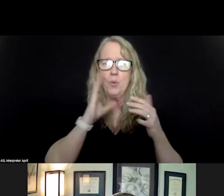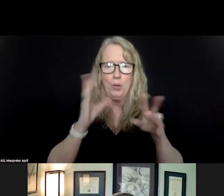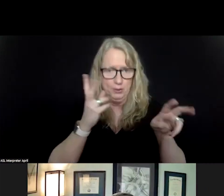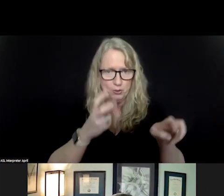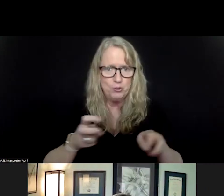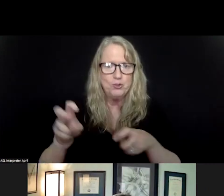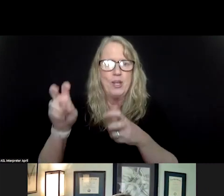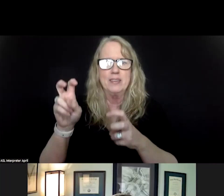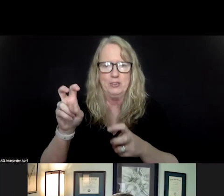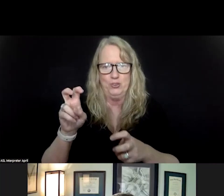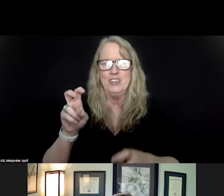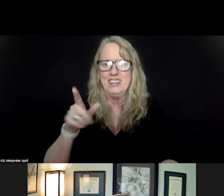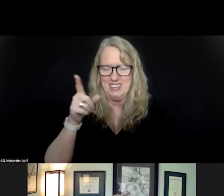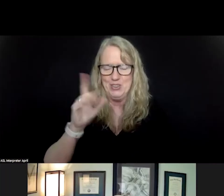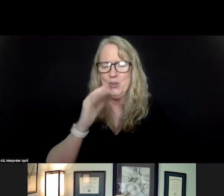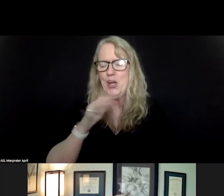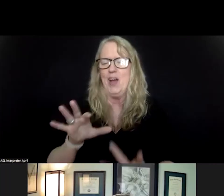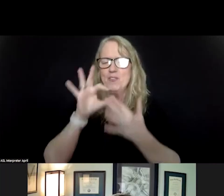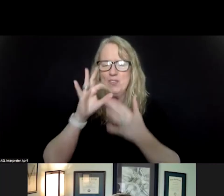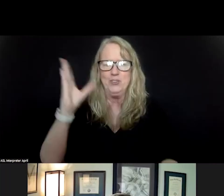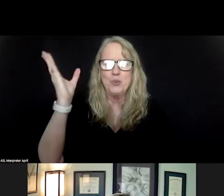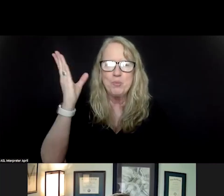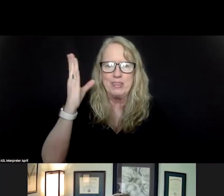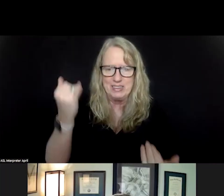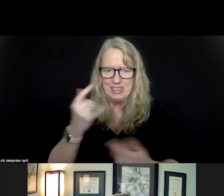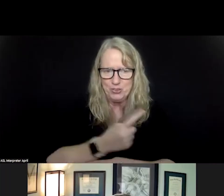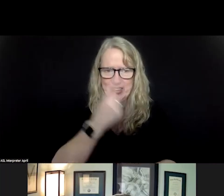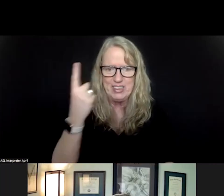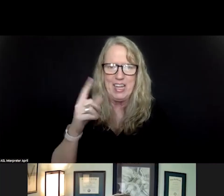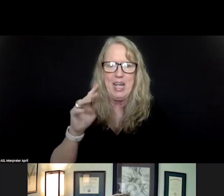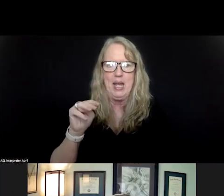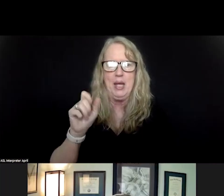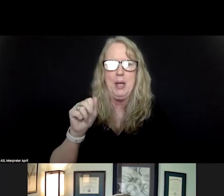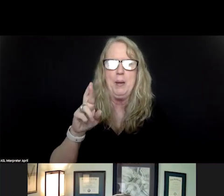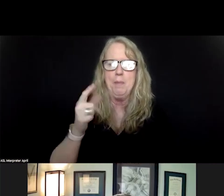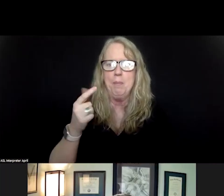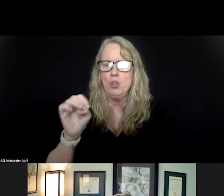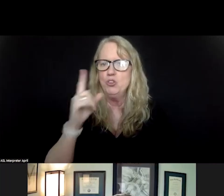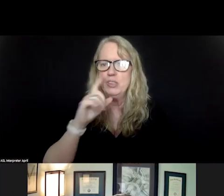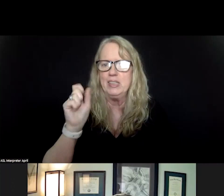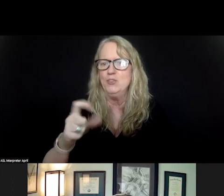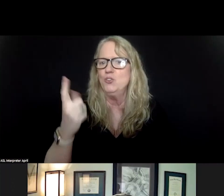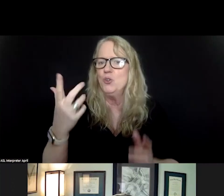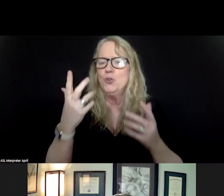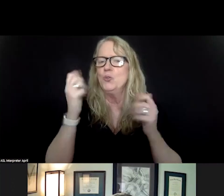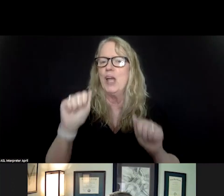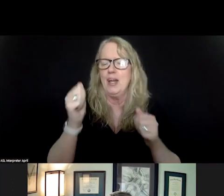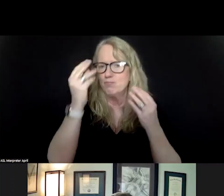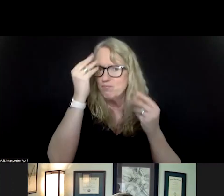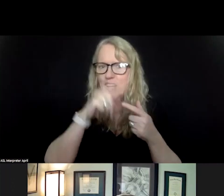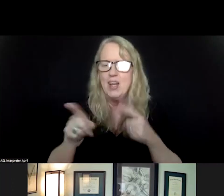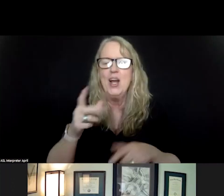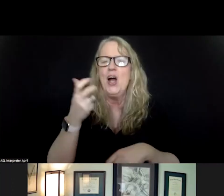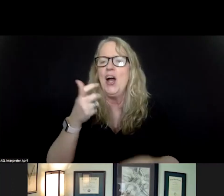to our feature presentation today. And Margie, as you jump in, feel free to reflect on the trivia hot